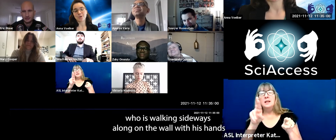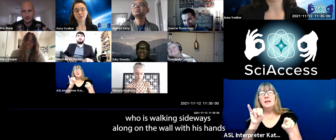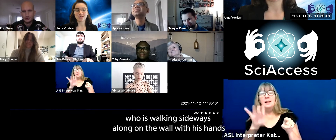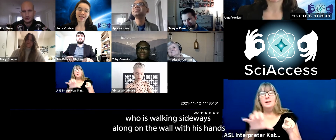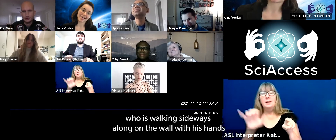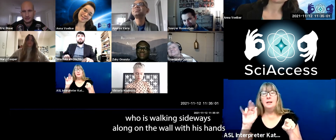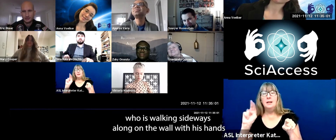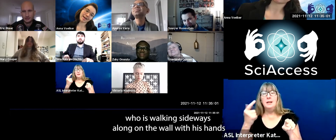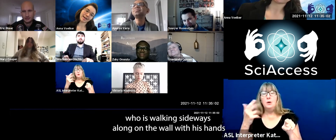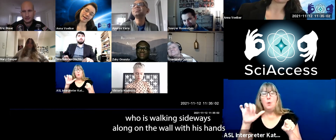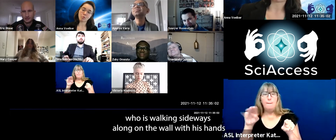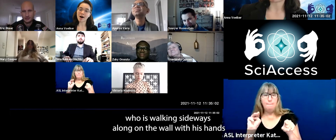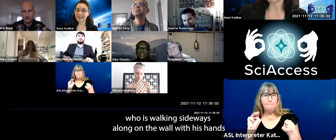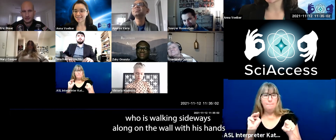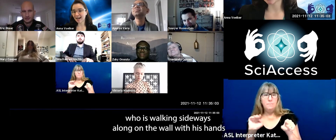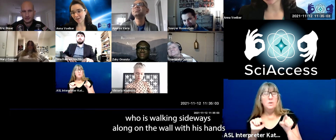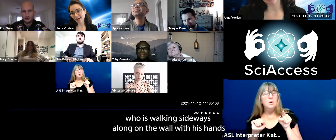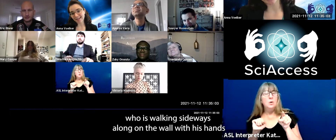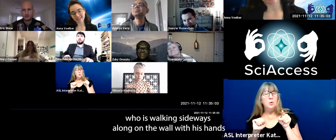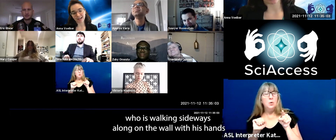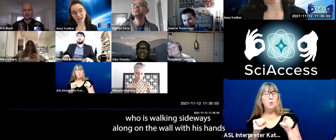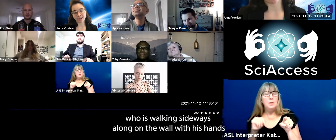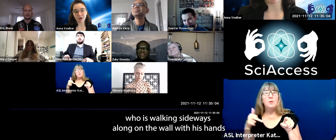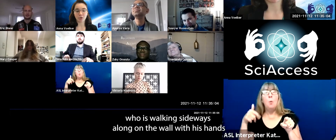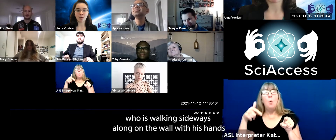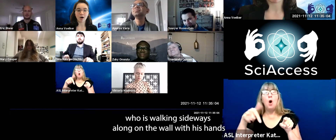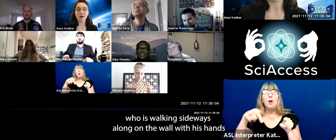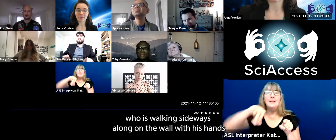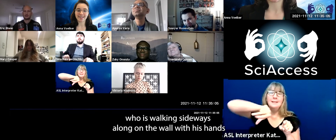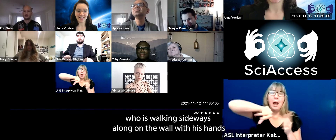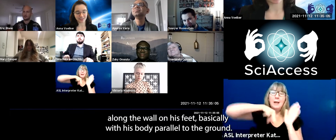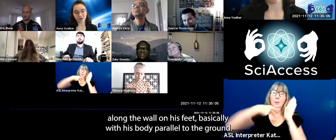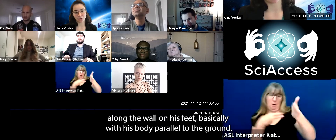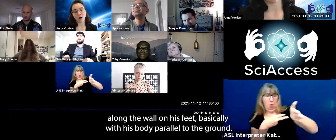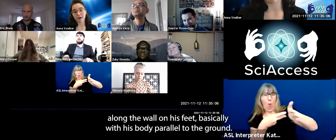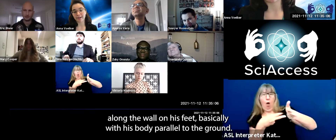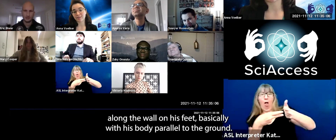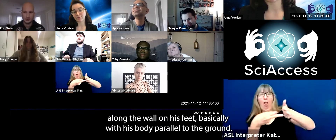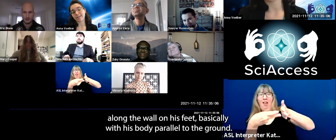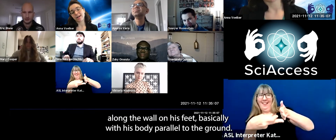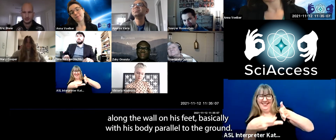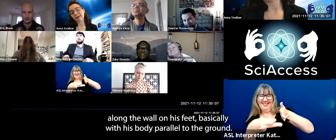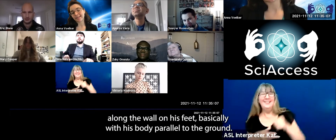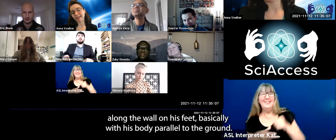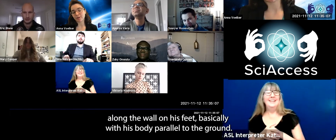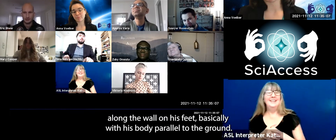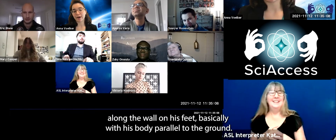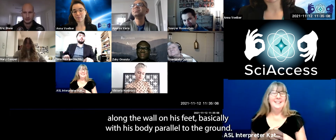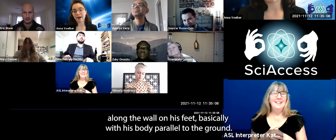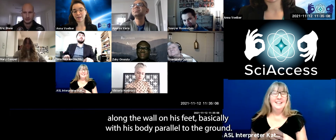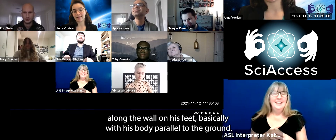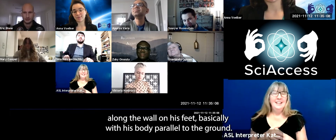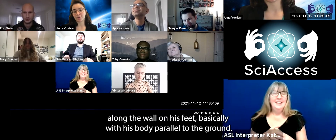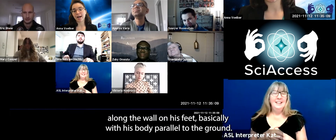Ingram, who is walking sideways along the wall with his hands along the wall and his feet basically with his